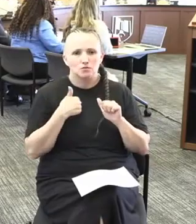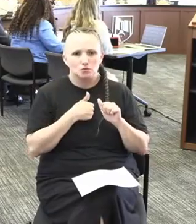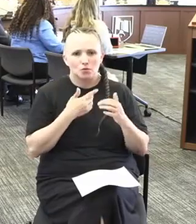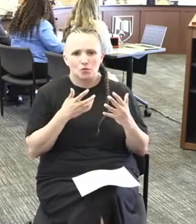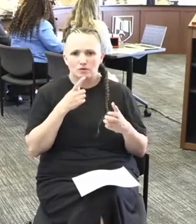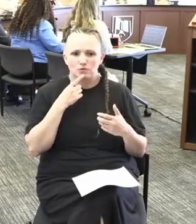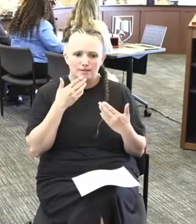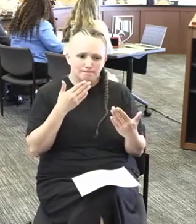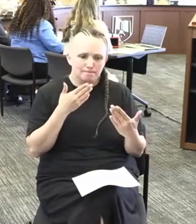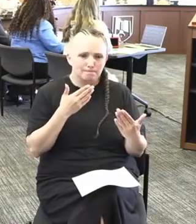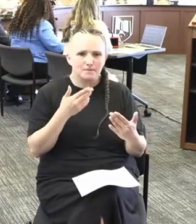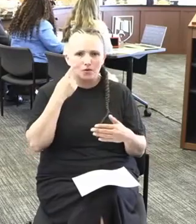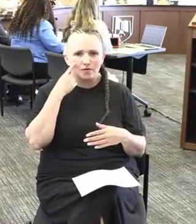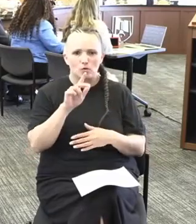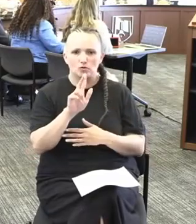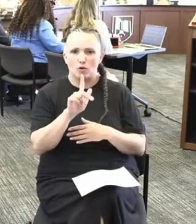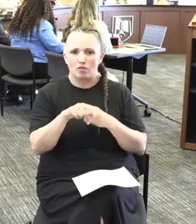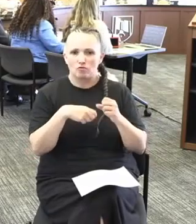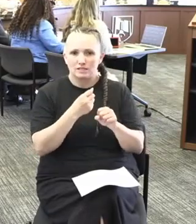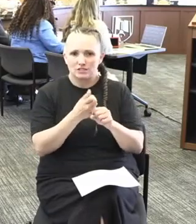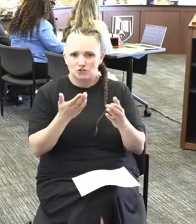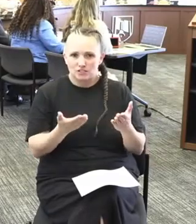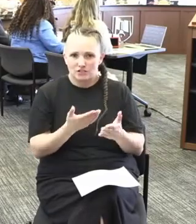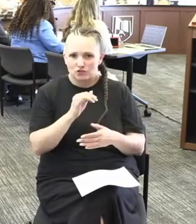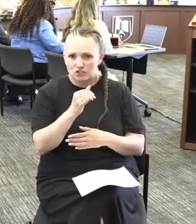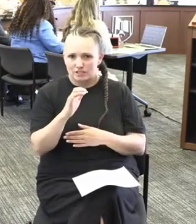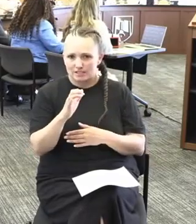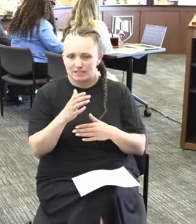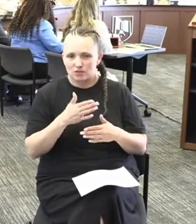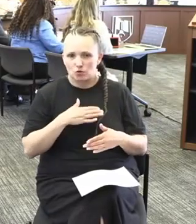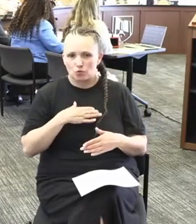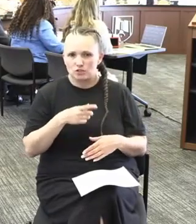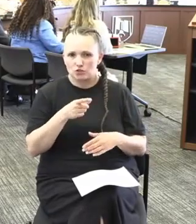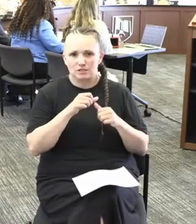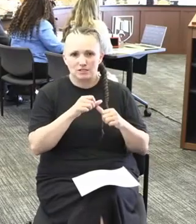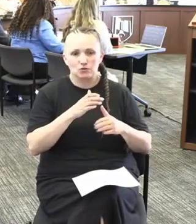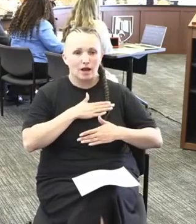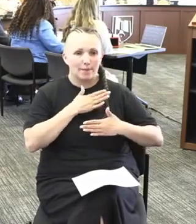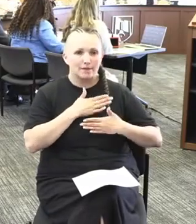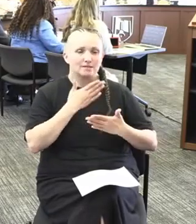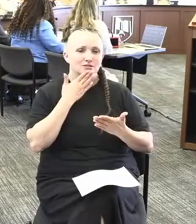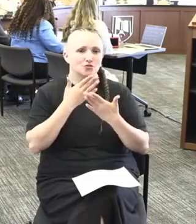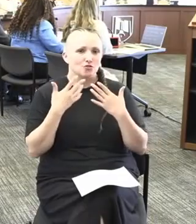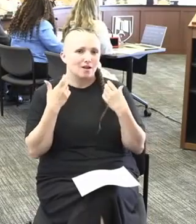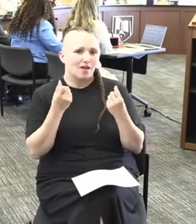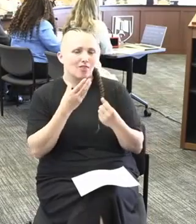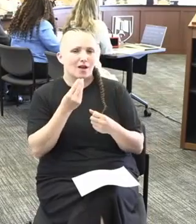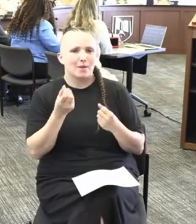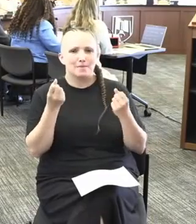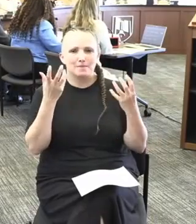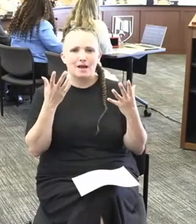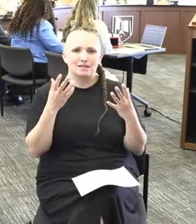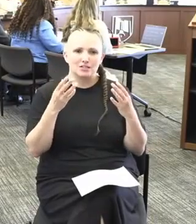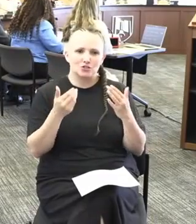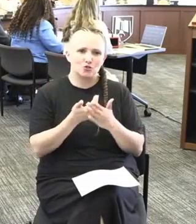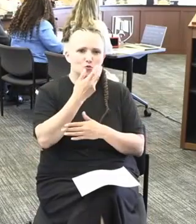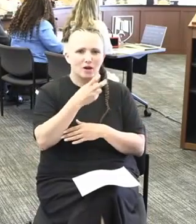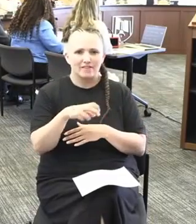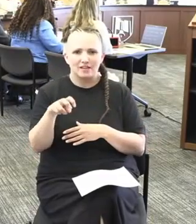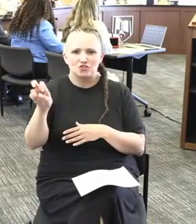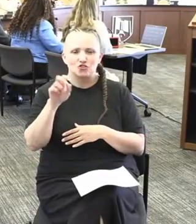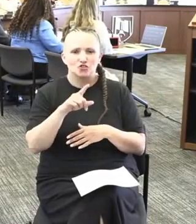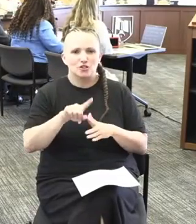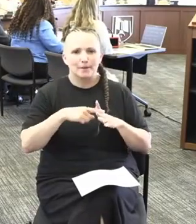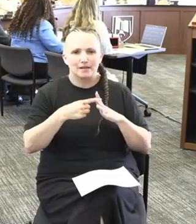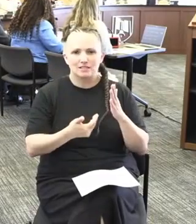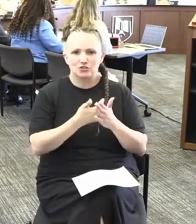dedicating 23 years to JJC and wish her continued happiness, good health, and many fulfilling adventures as she begins this